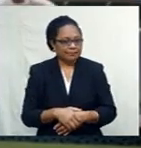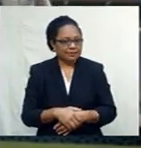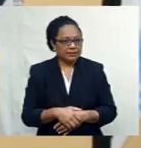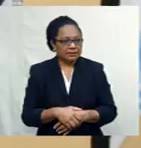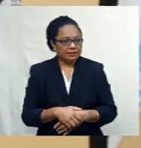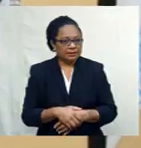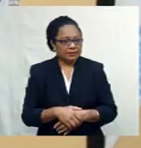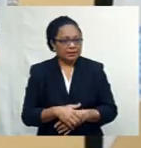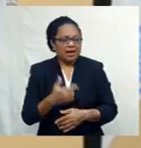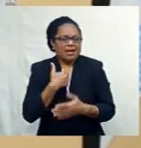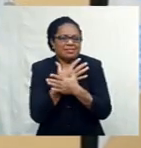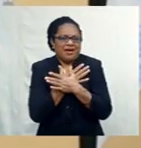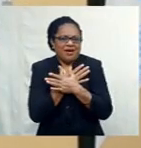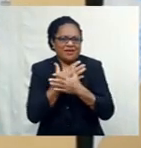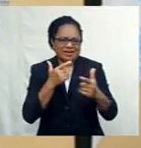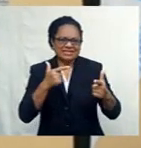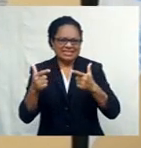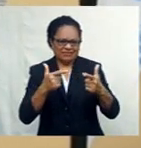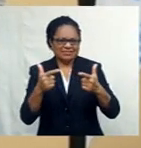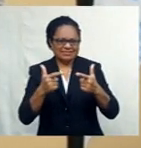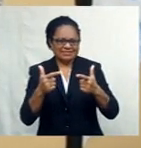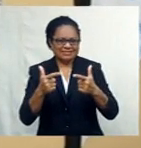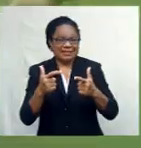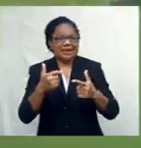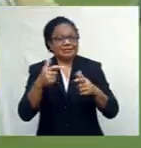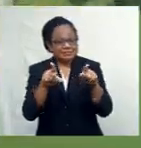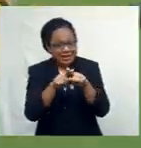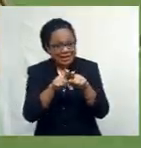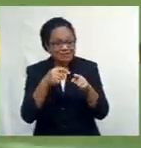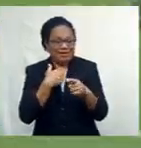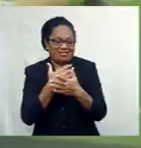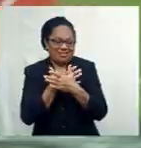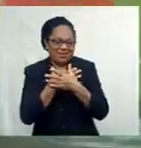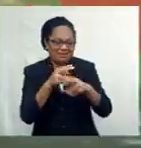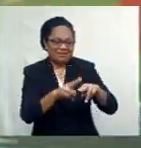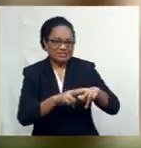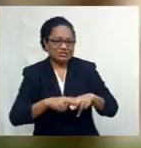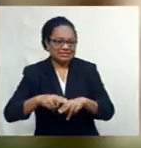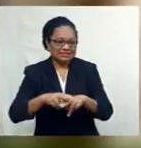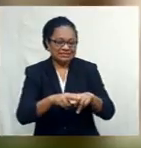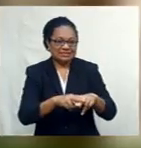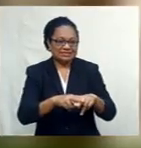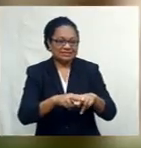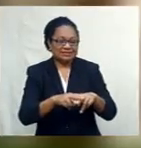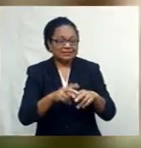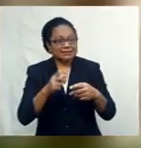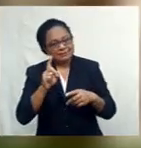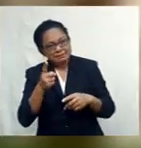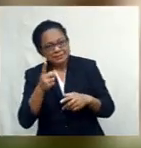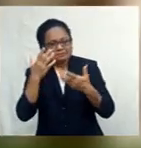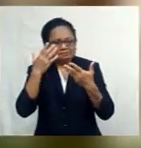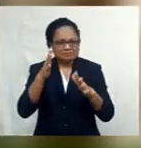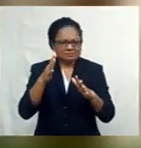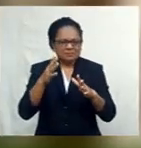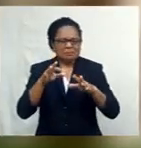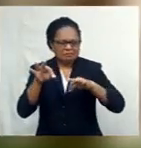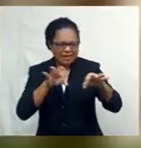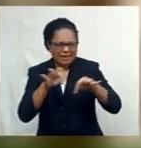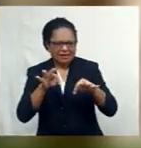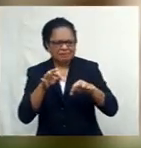No, I love playing seventh rugby. I love Fiji, you know. But I do not know. You know, we have a lot of plans in our heart, but